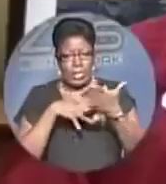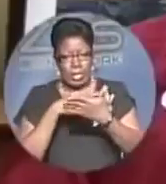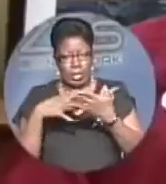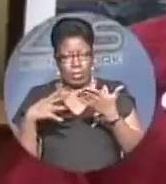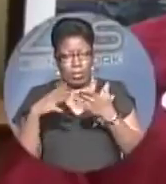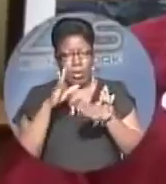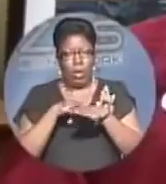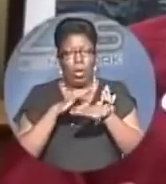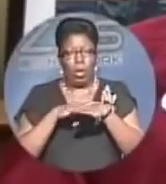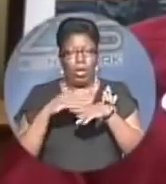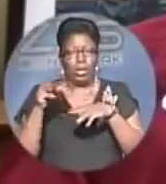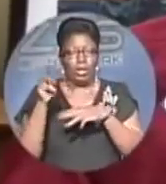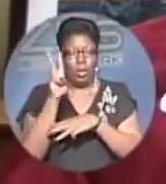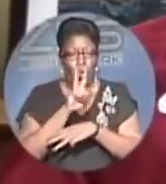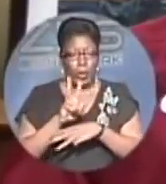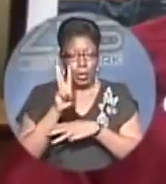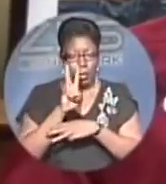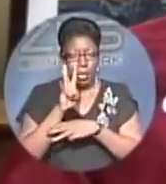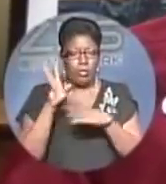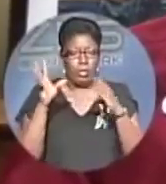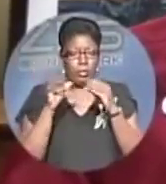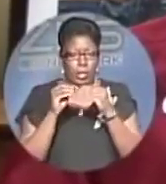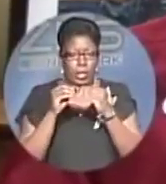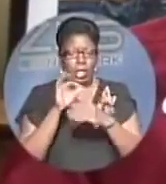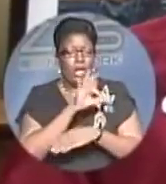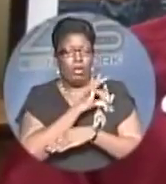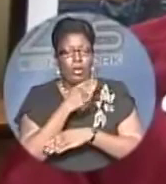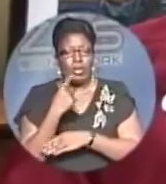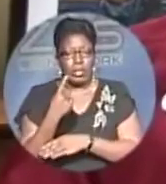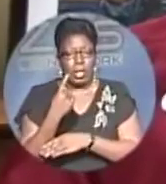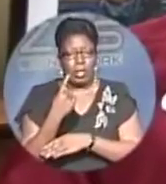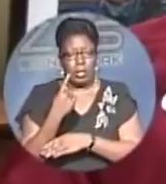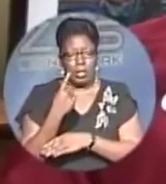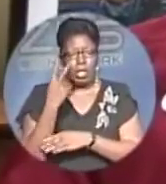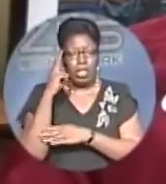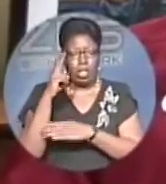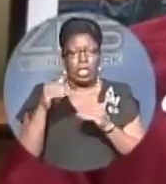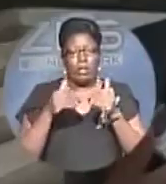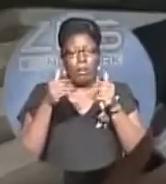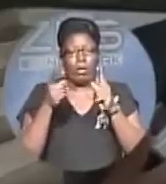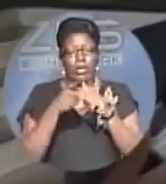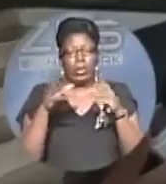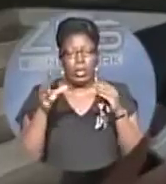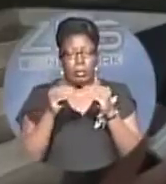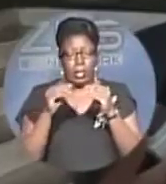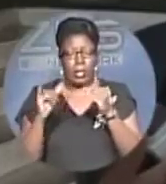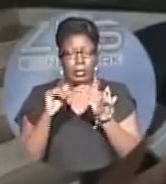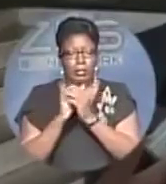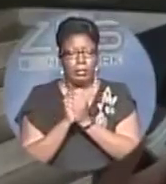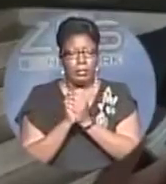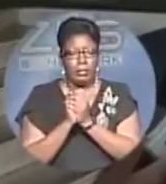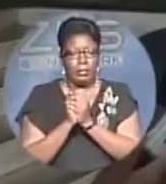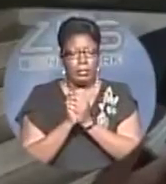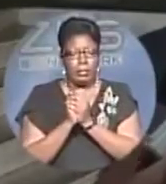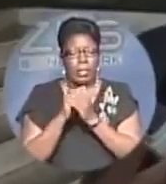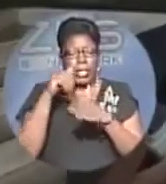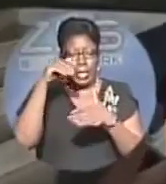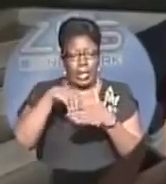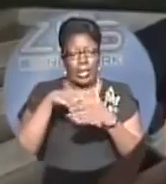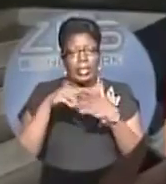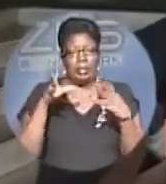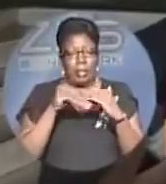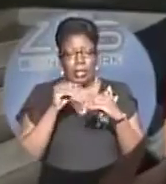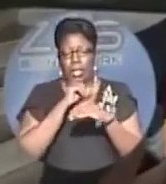on Wednesday at the Ministry of Labor. Minister Folks says he's looking forward to it. In these matters, I do not take sides. I try